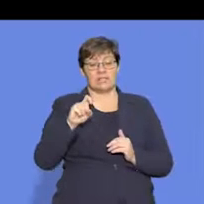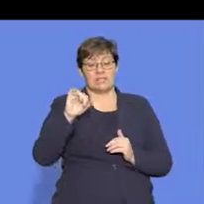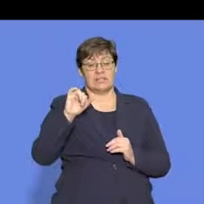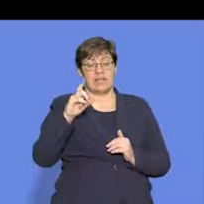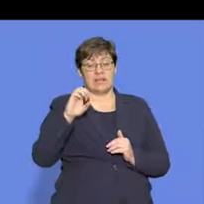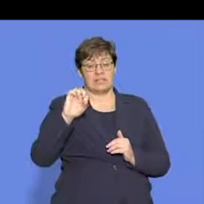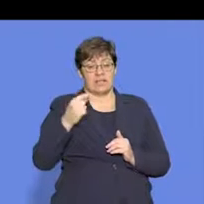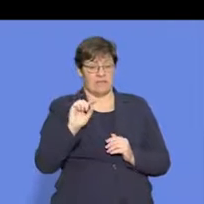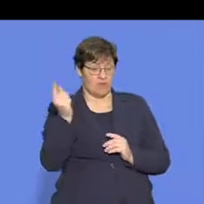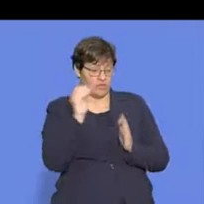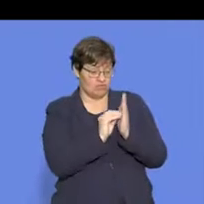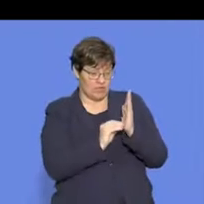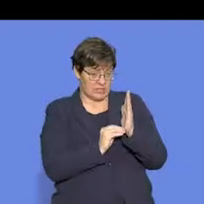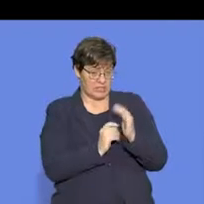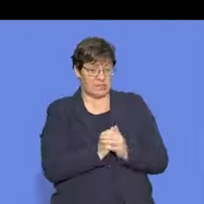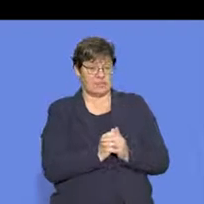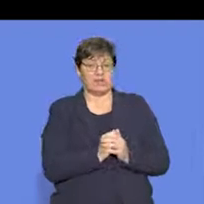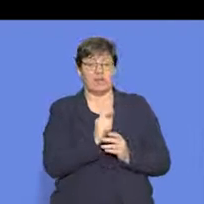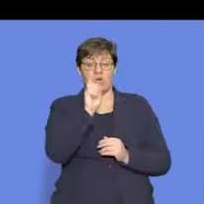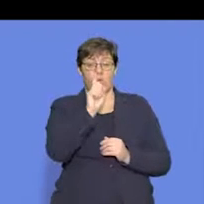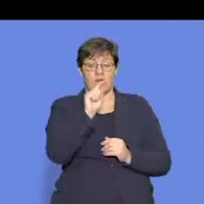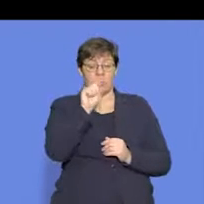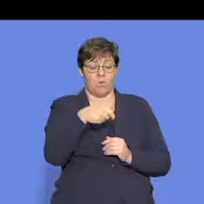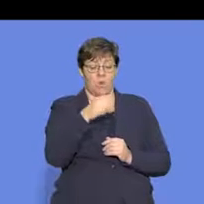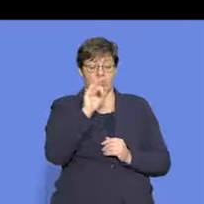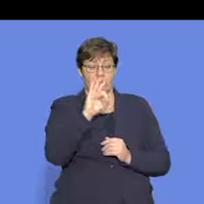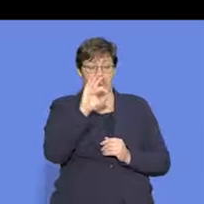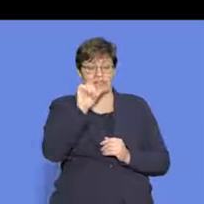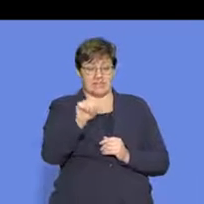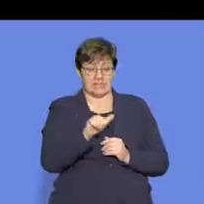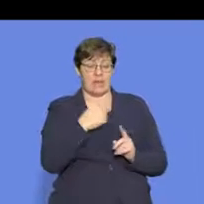down the oxidizing agent, first of all, as